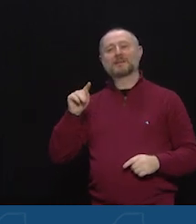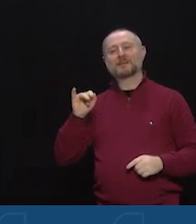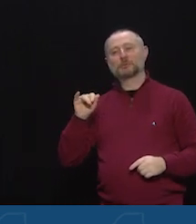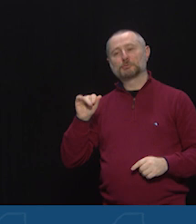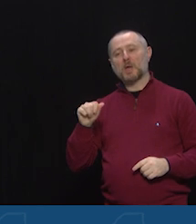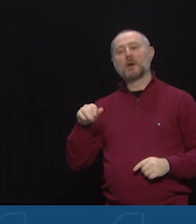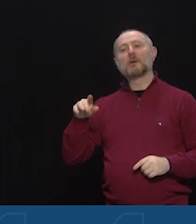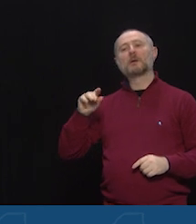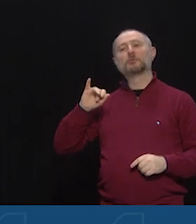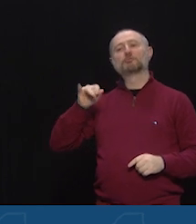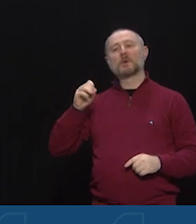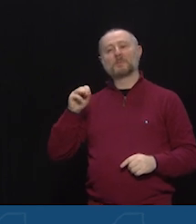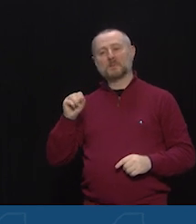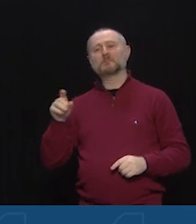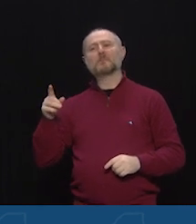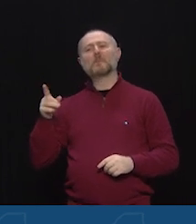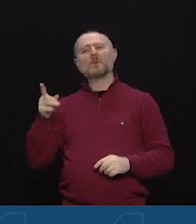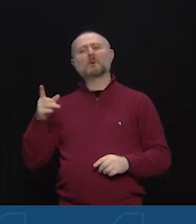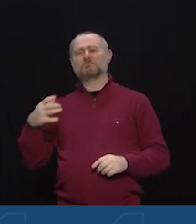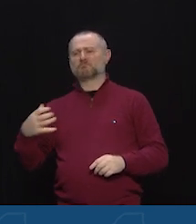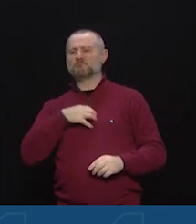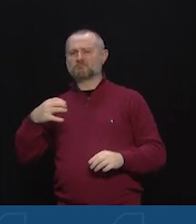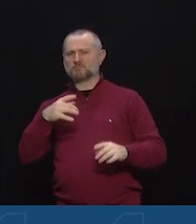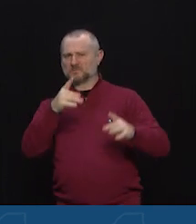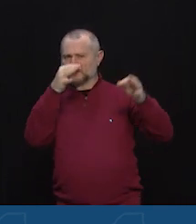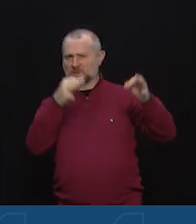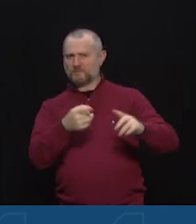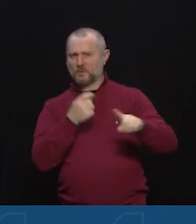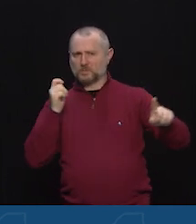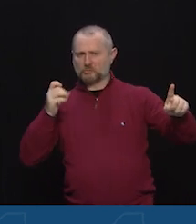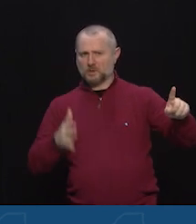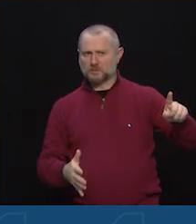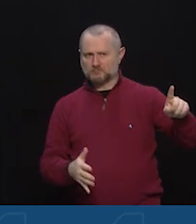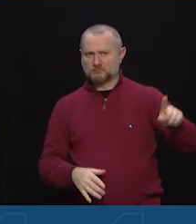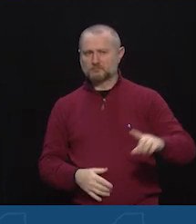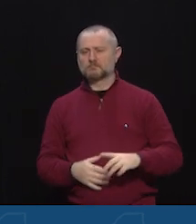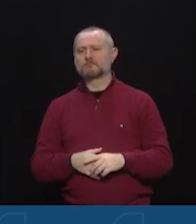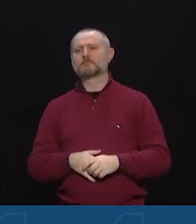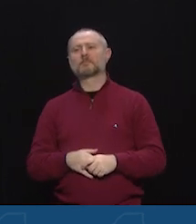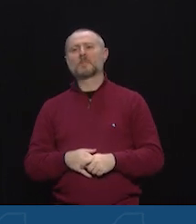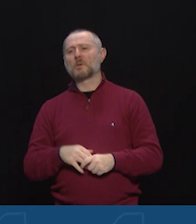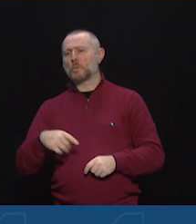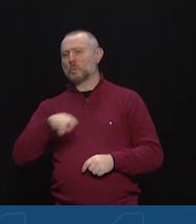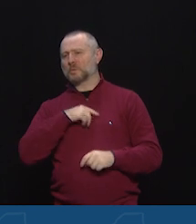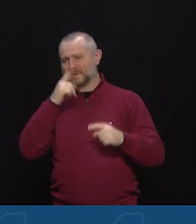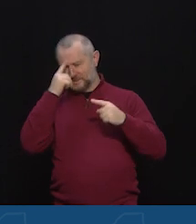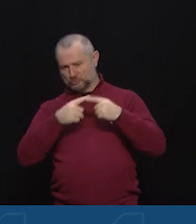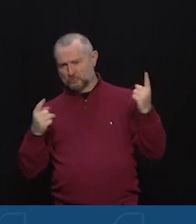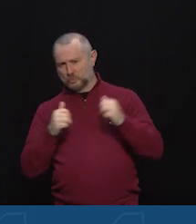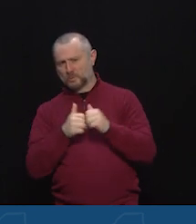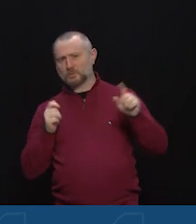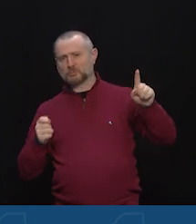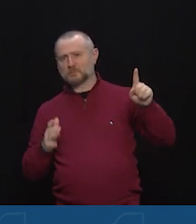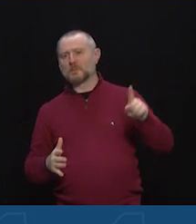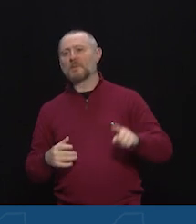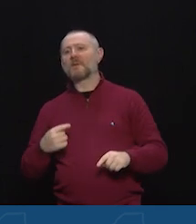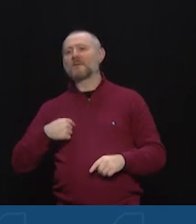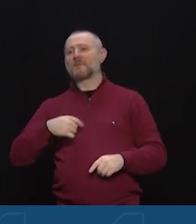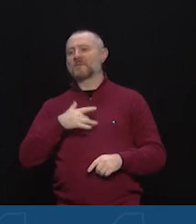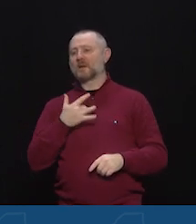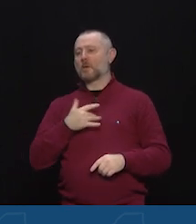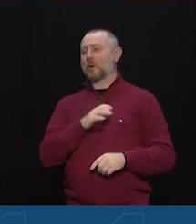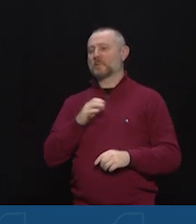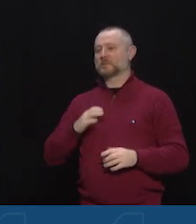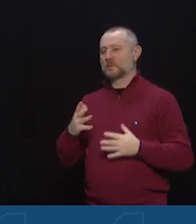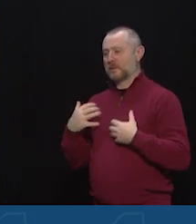us appealing a decision that came forth based on factors that we don't agree with. We happen to think that the Commissioner of Health and the Department